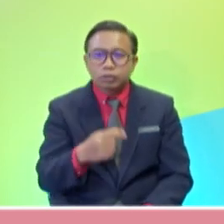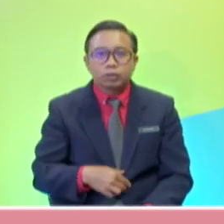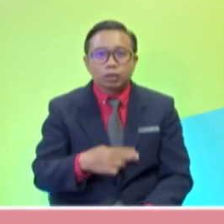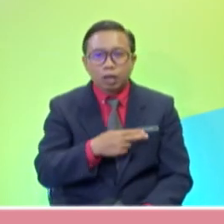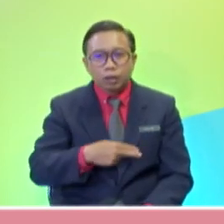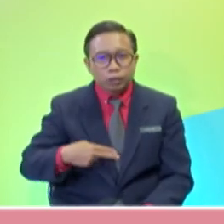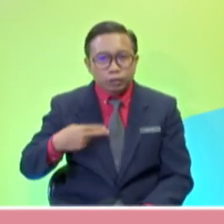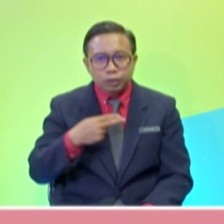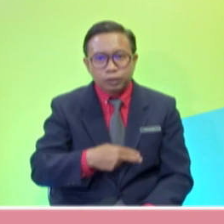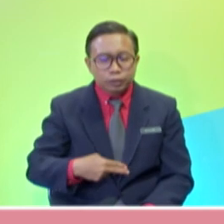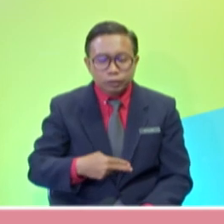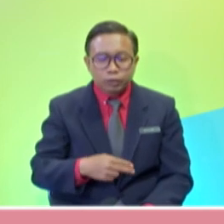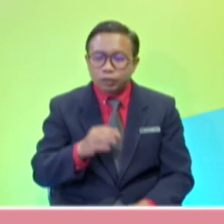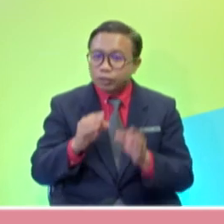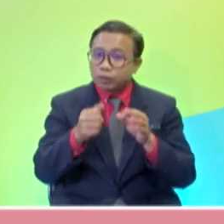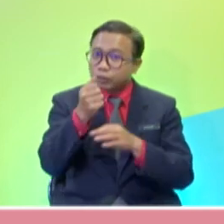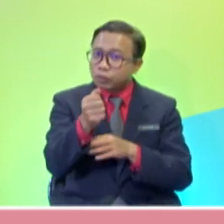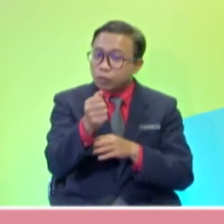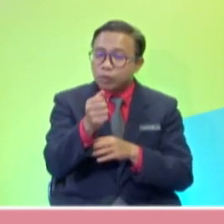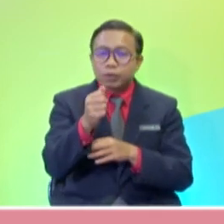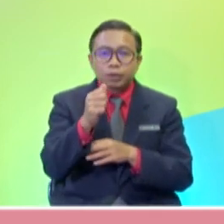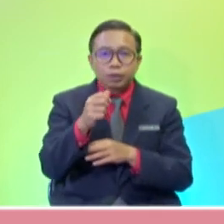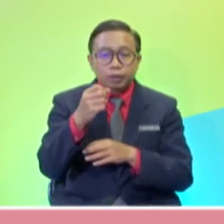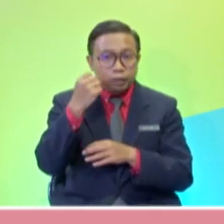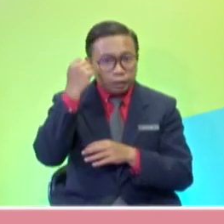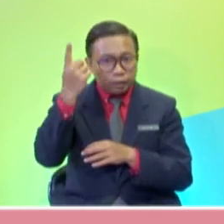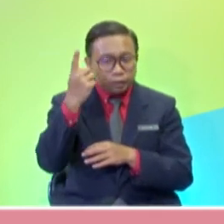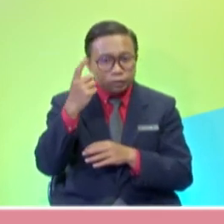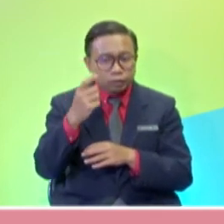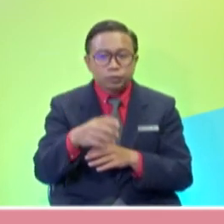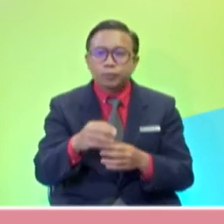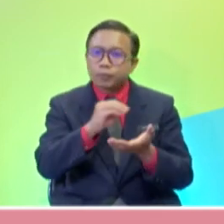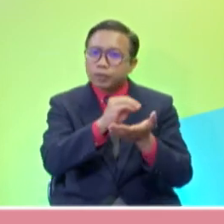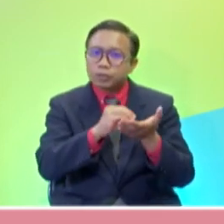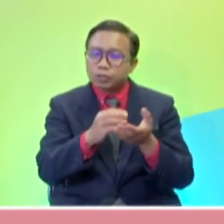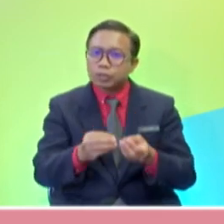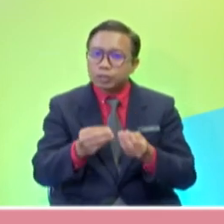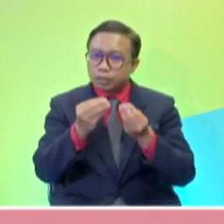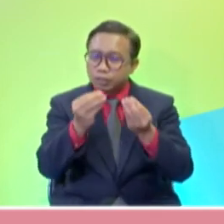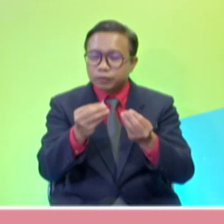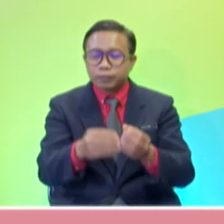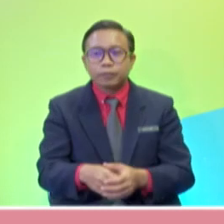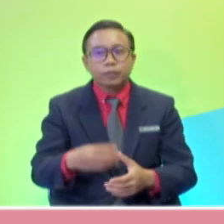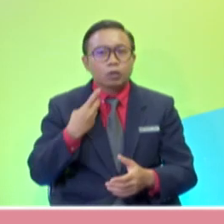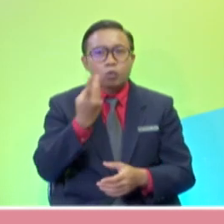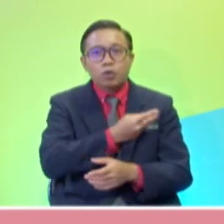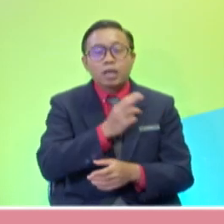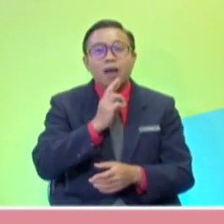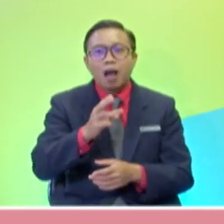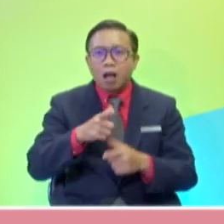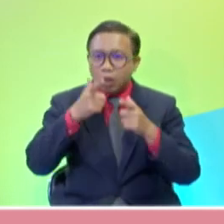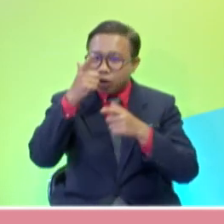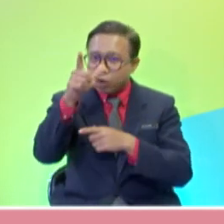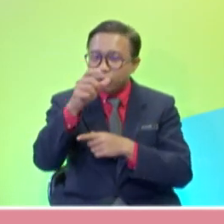hungry. So if you guys can understand the message I'm trying to give, which is actually we are looking at expressing